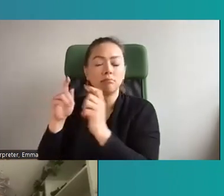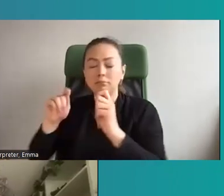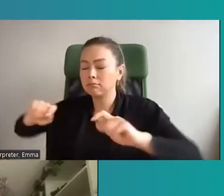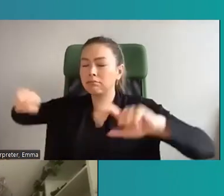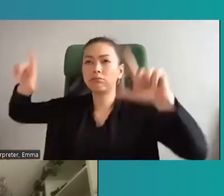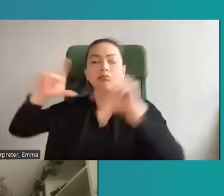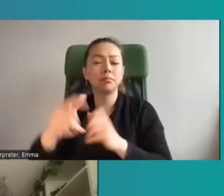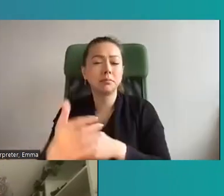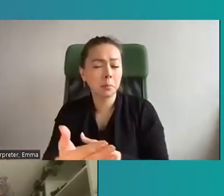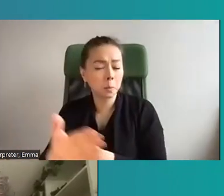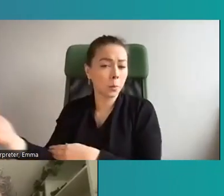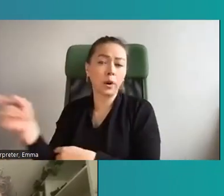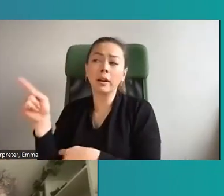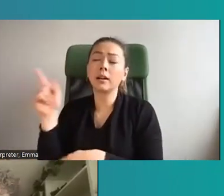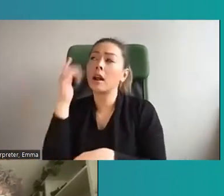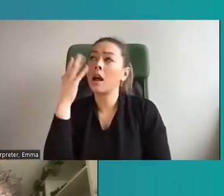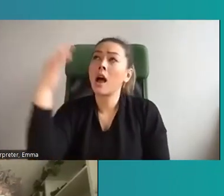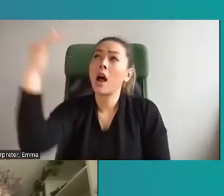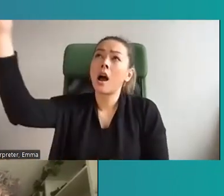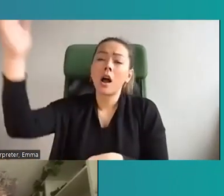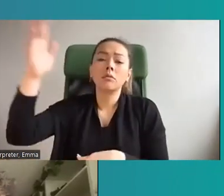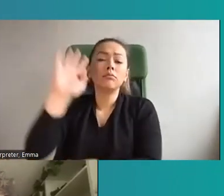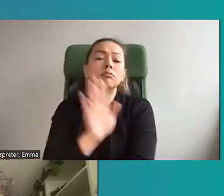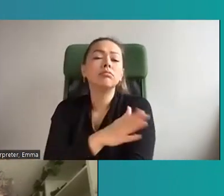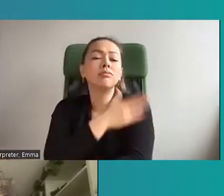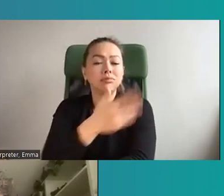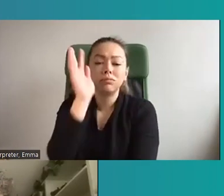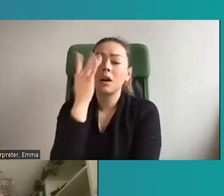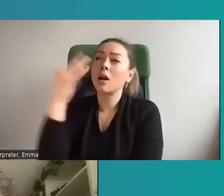You know, and if we feel sad, that they're there to sing songs